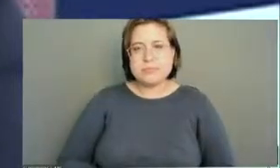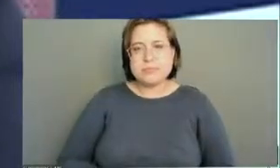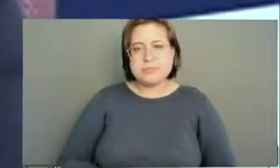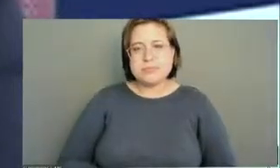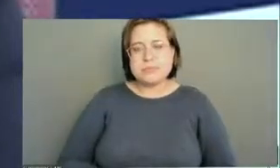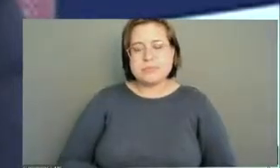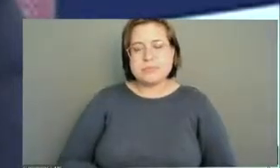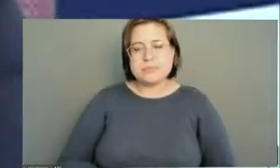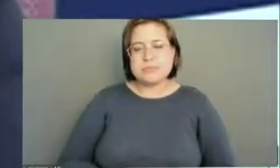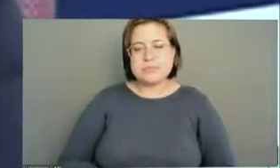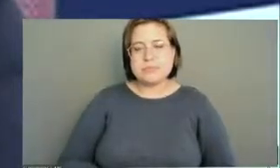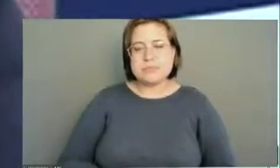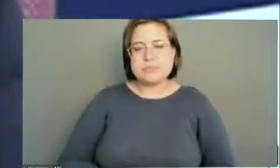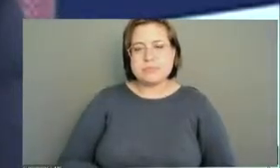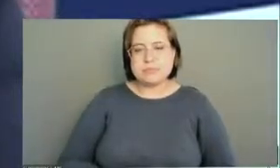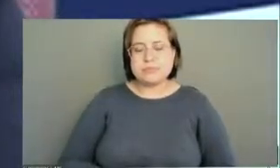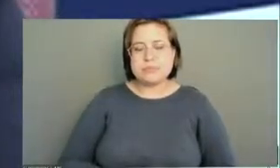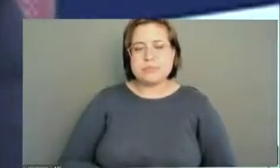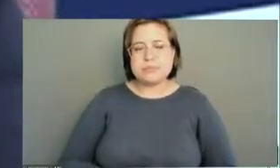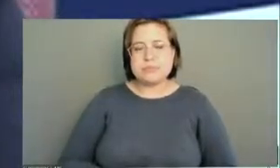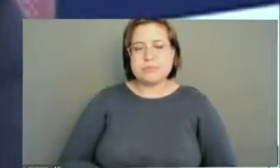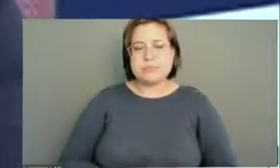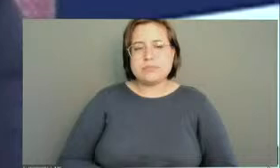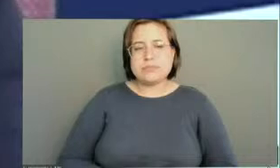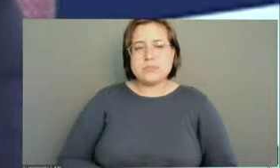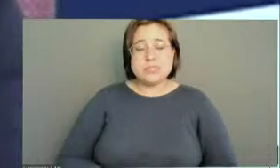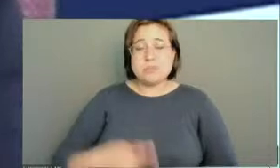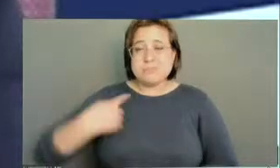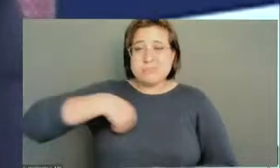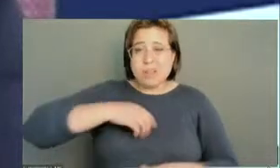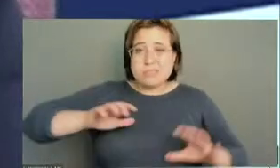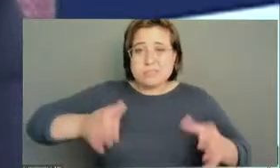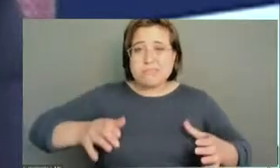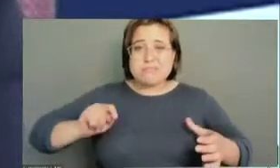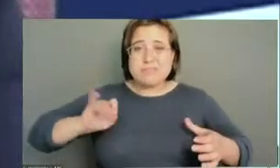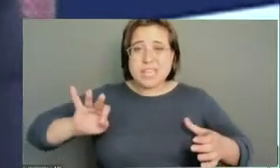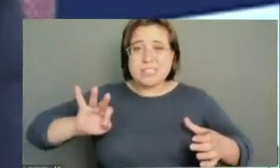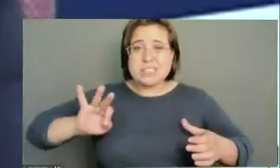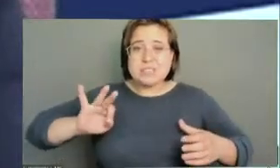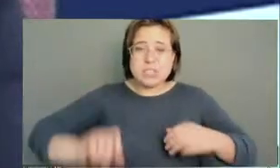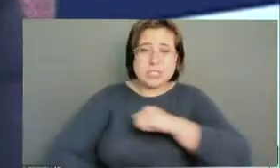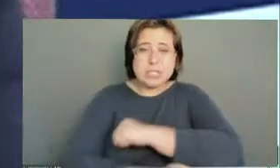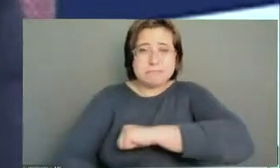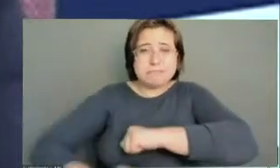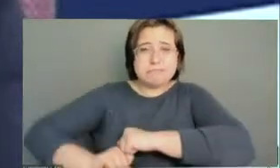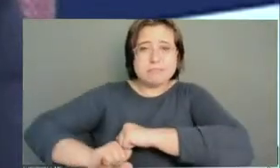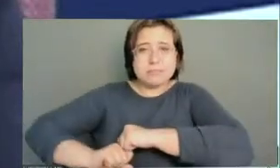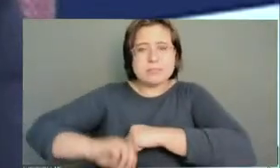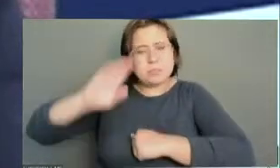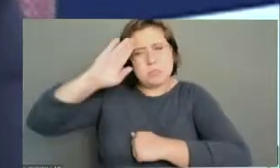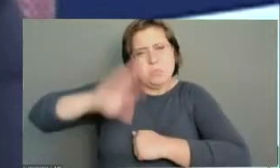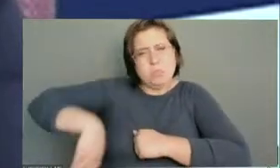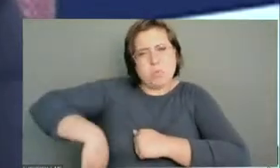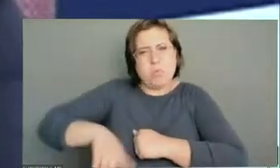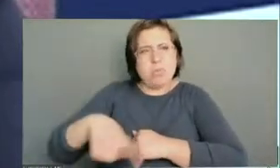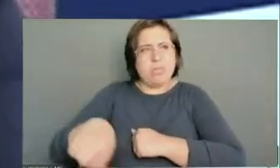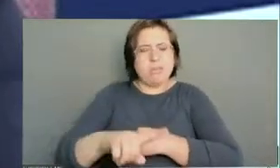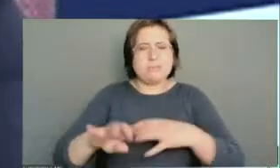And as we anchor our work as a task force, we are especially mindful of the scores of families and communities